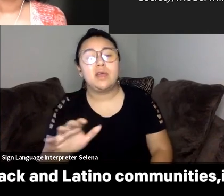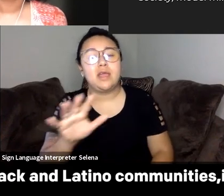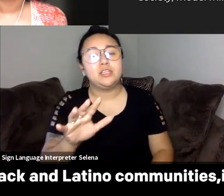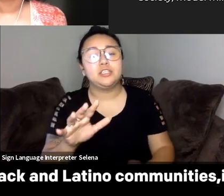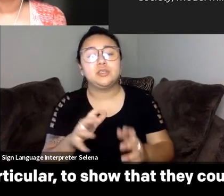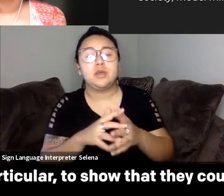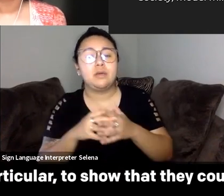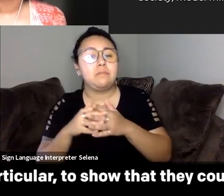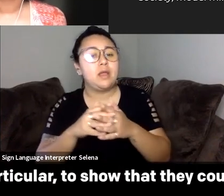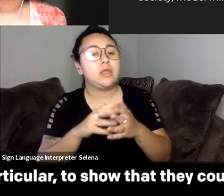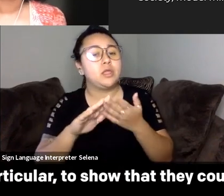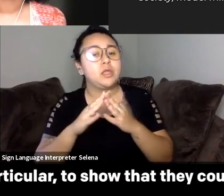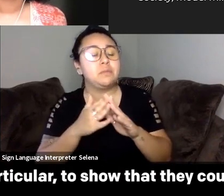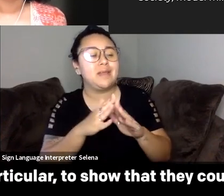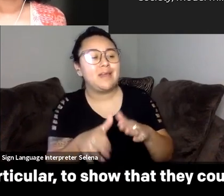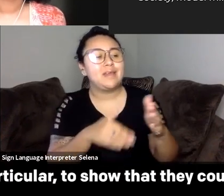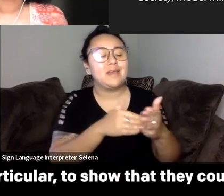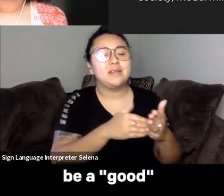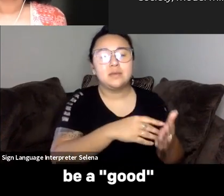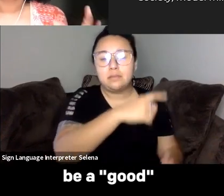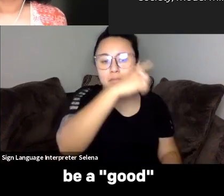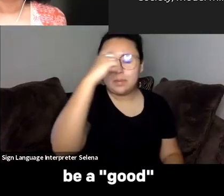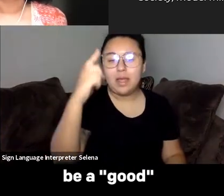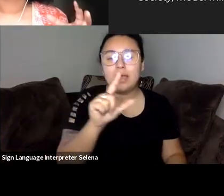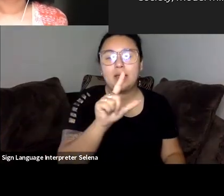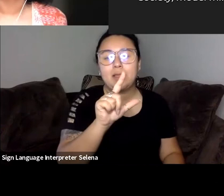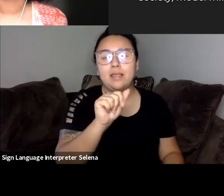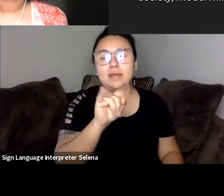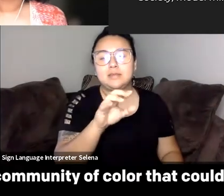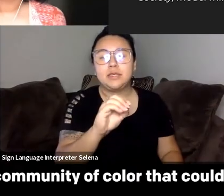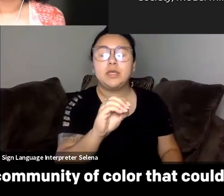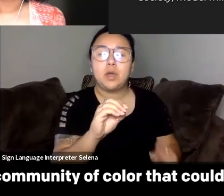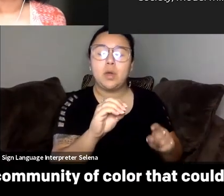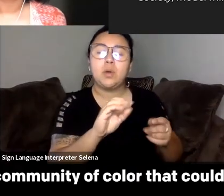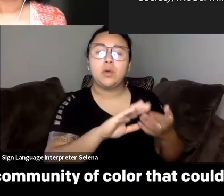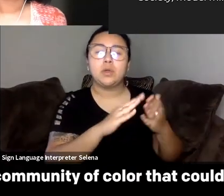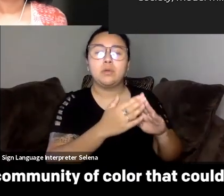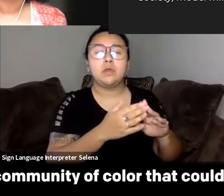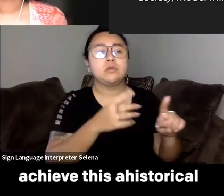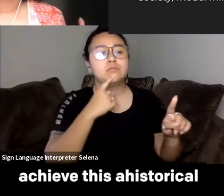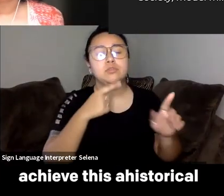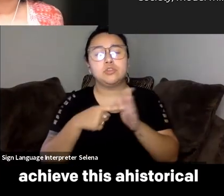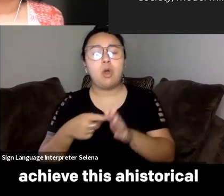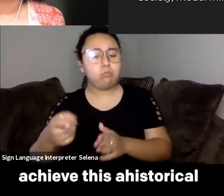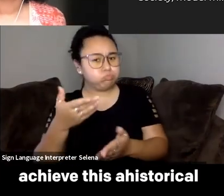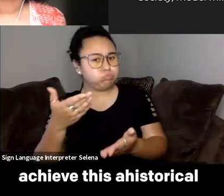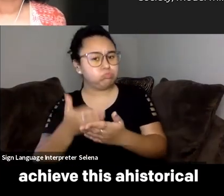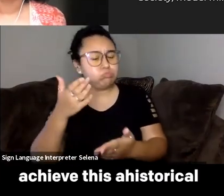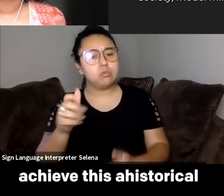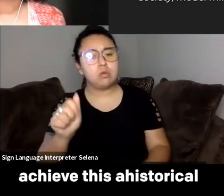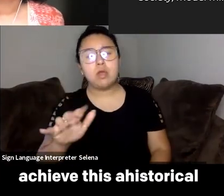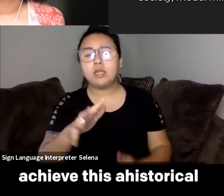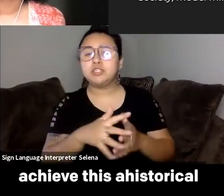Latino communities in particular, to show that there could be a quote unquote good community of color that could achieve